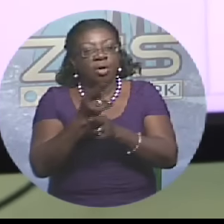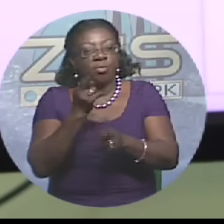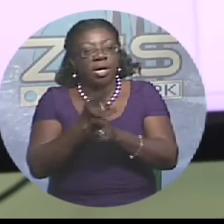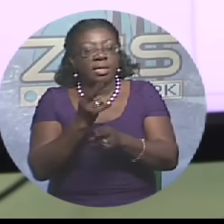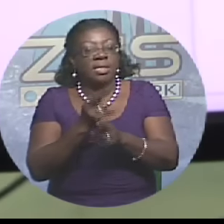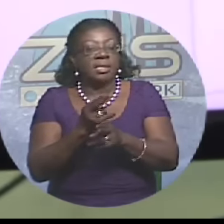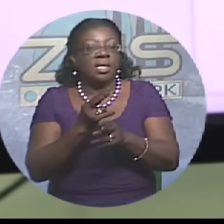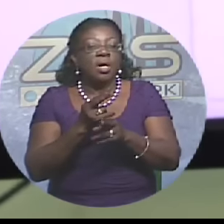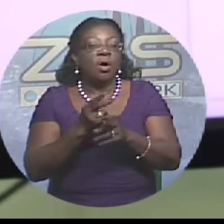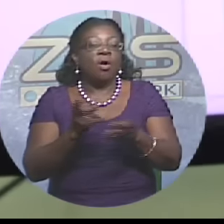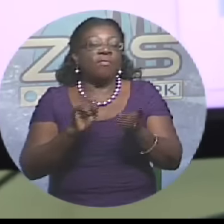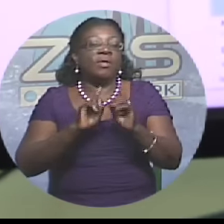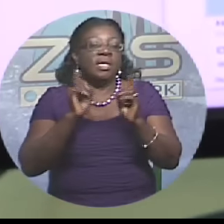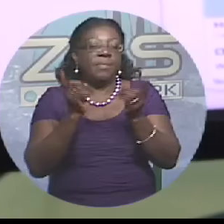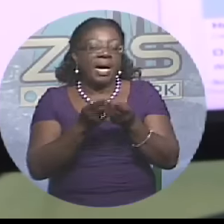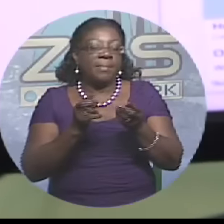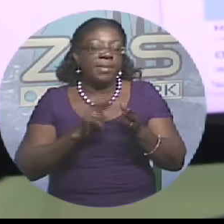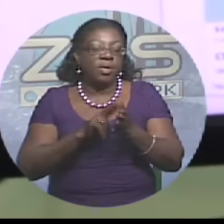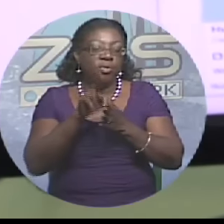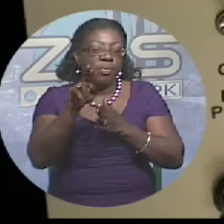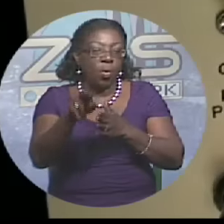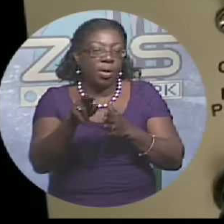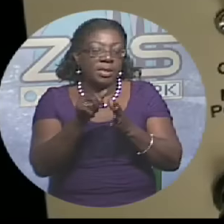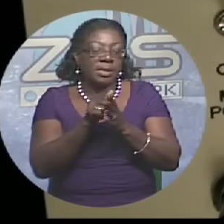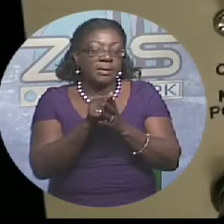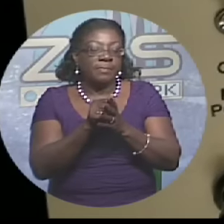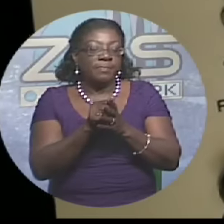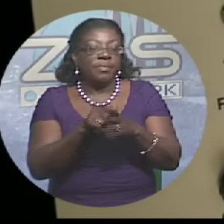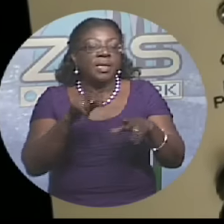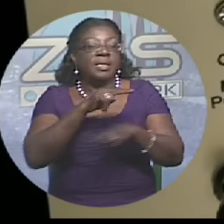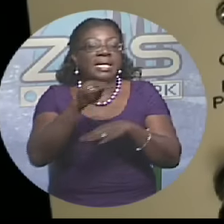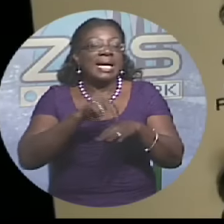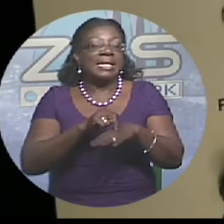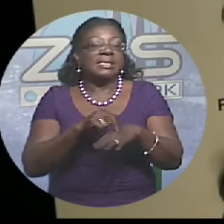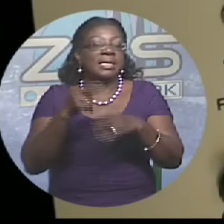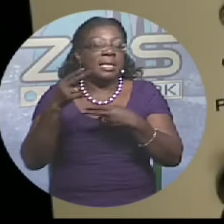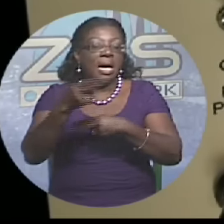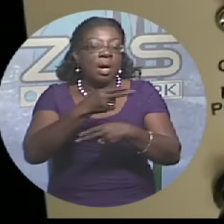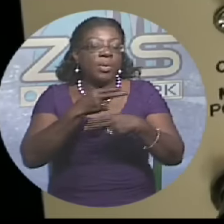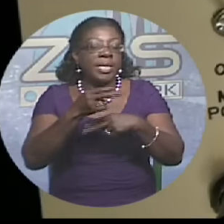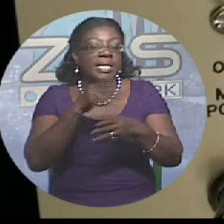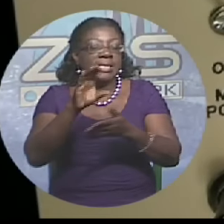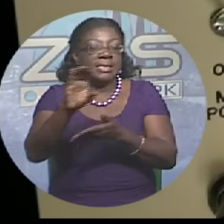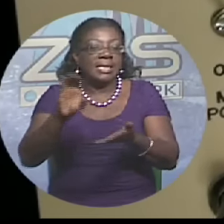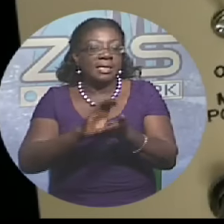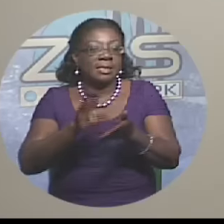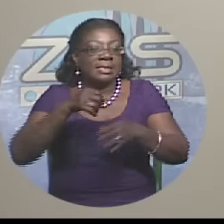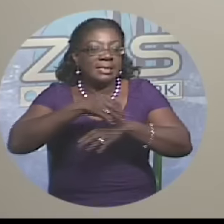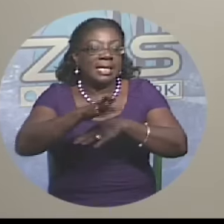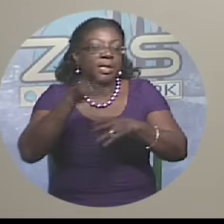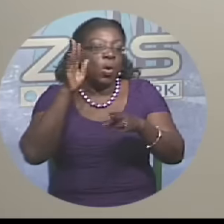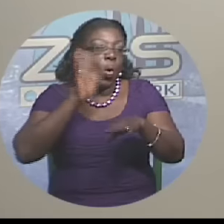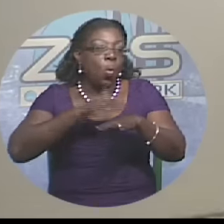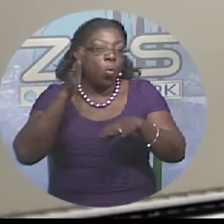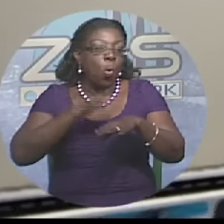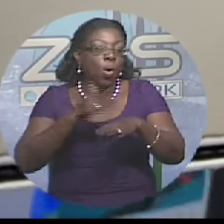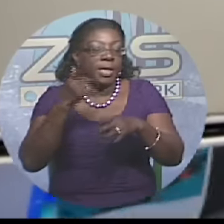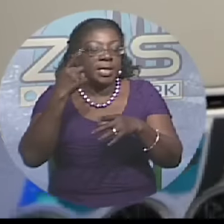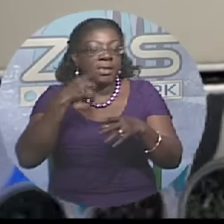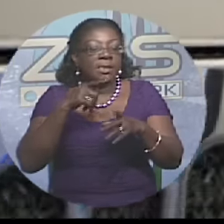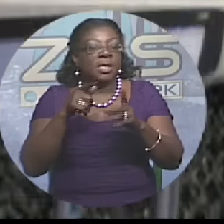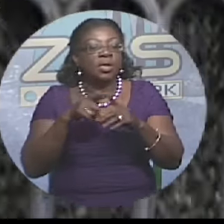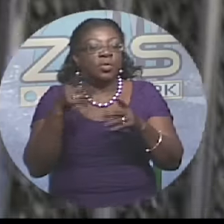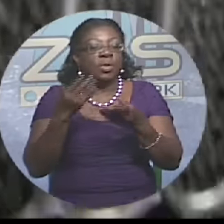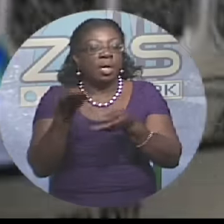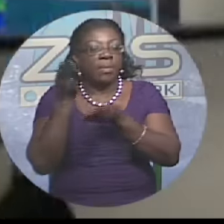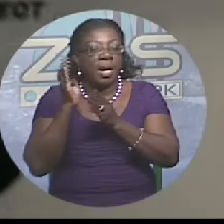reports. He says the fact that his team broke rank with the National Hurricane Center and issued warnings for the Bahamas despite hurricane models